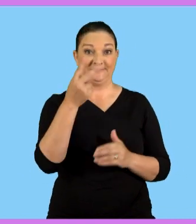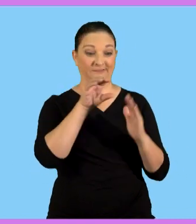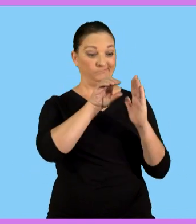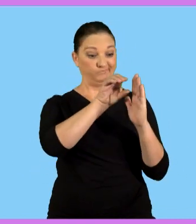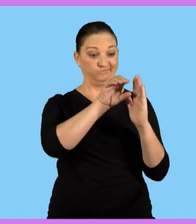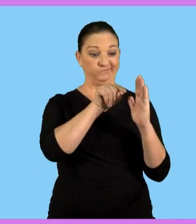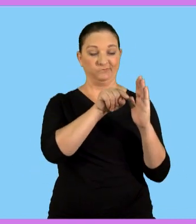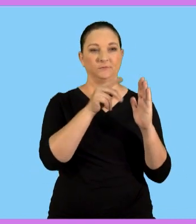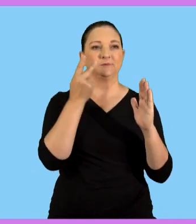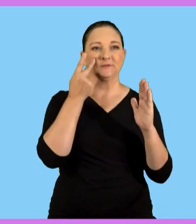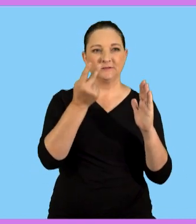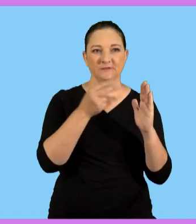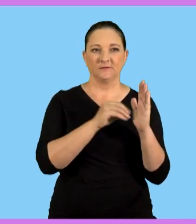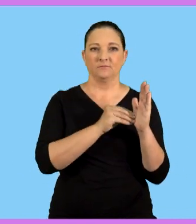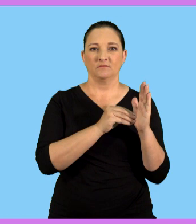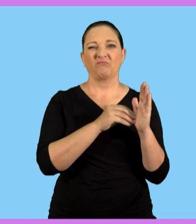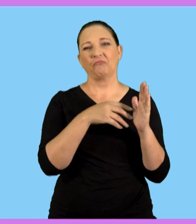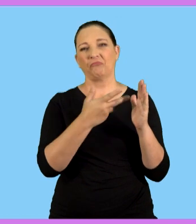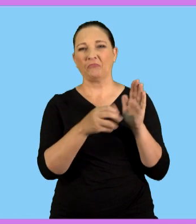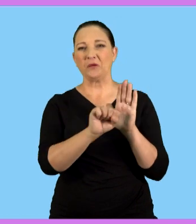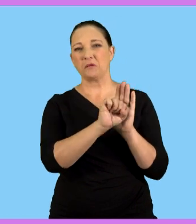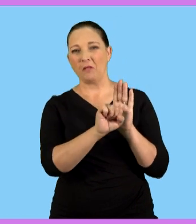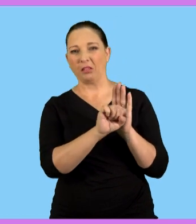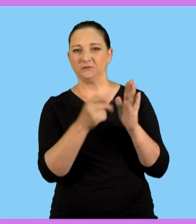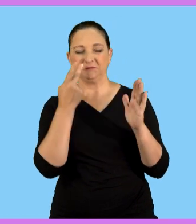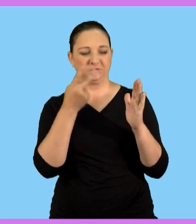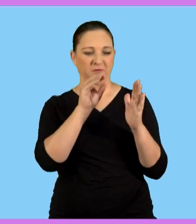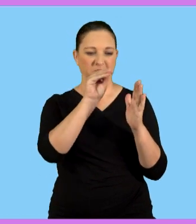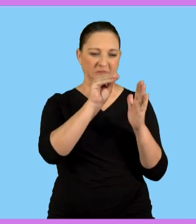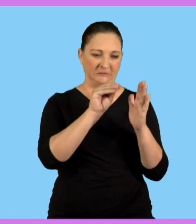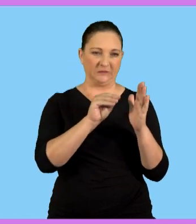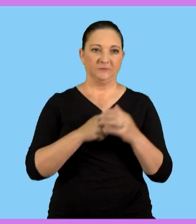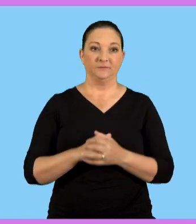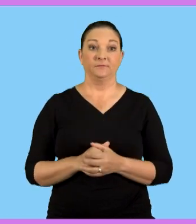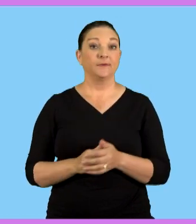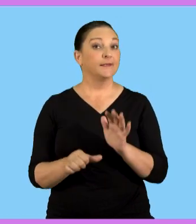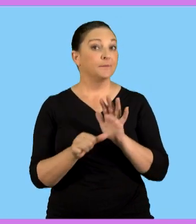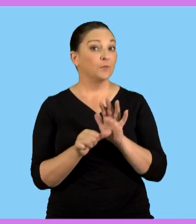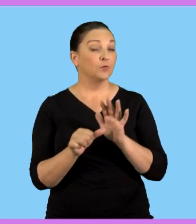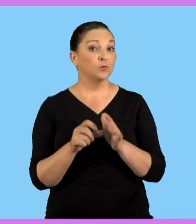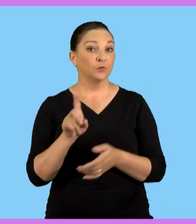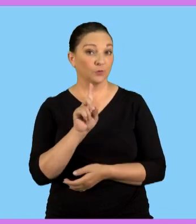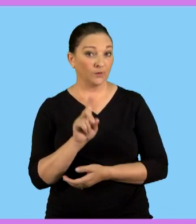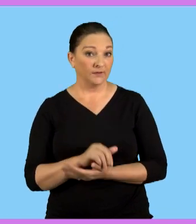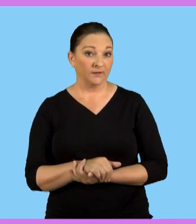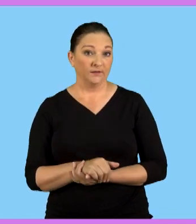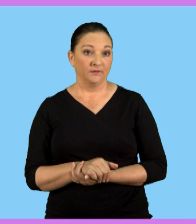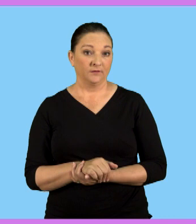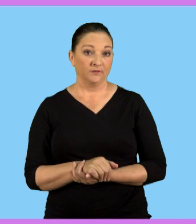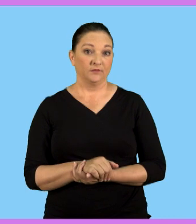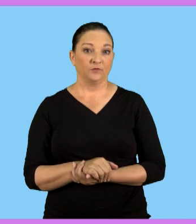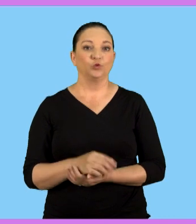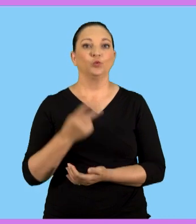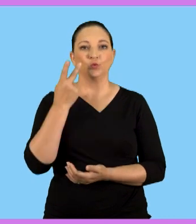example, here, or the symbol for the airport, right? What else is important to note is that we are